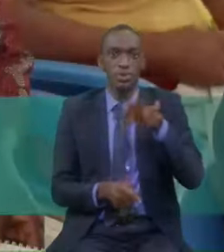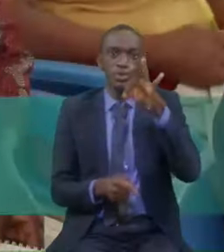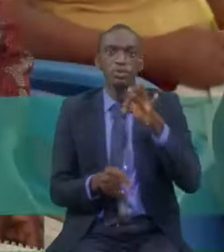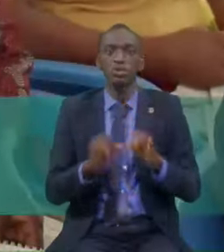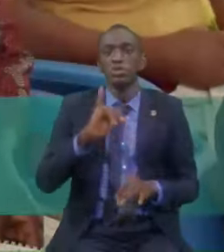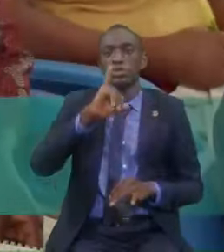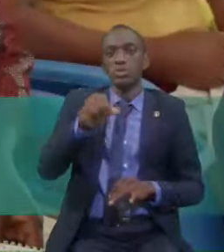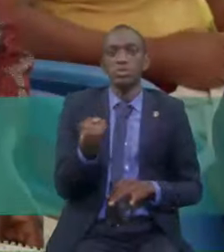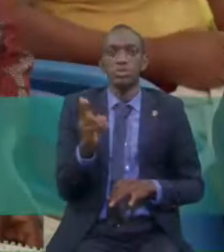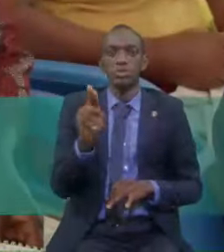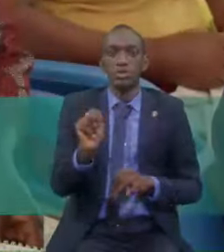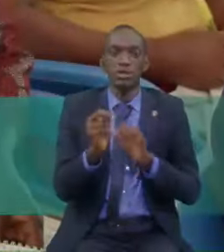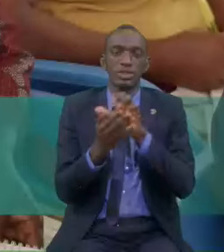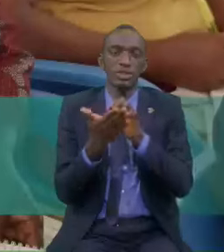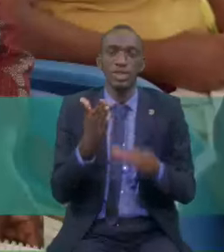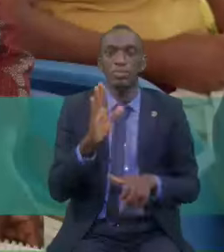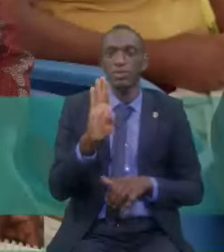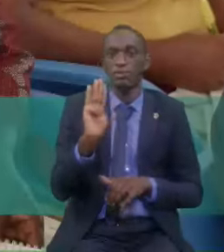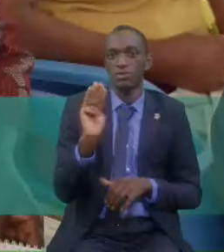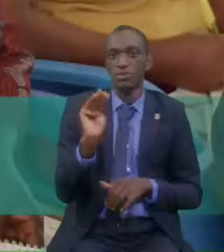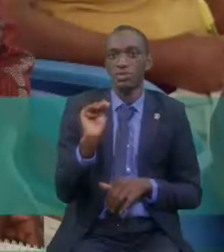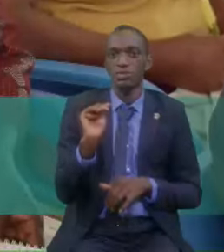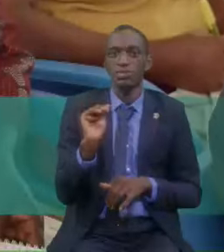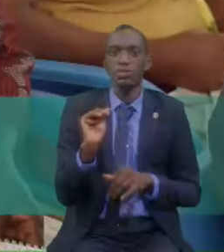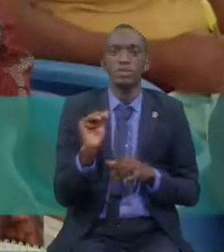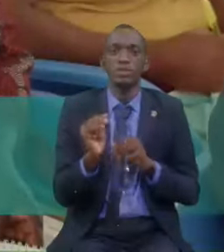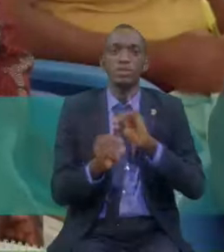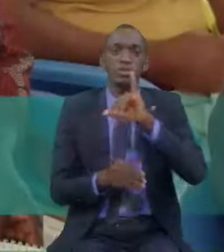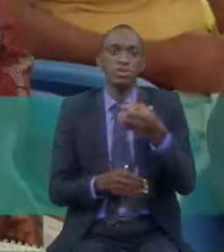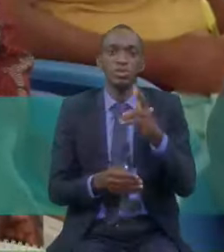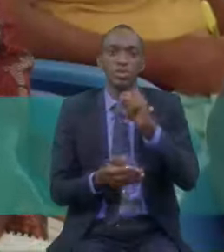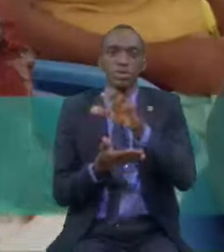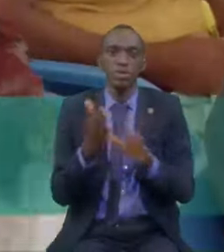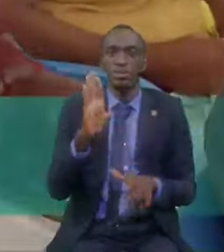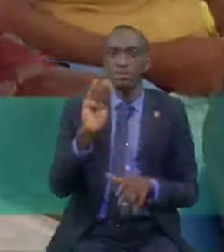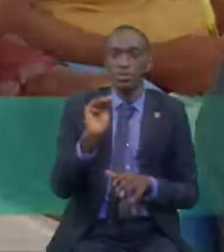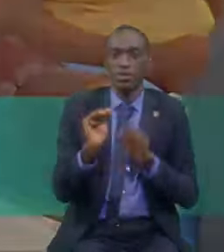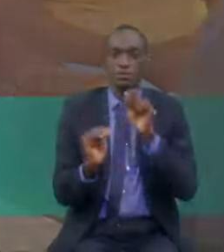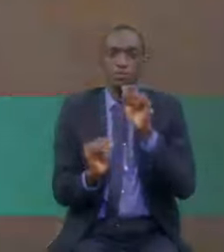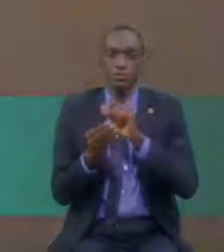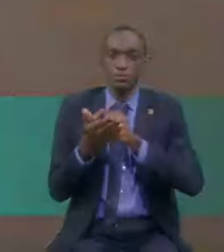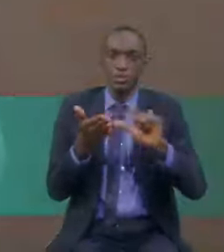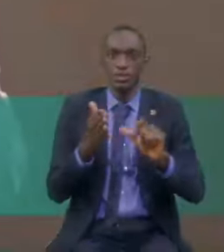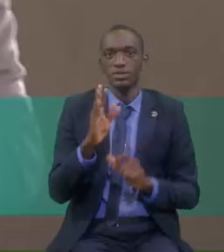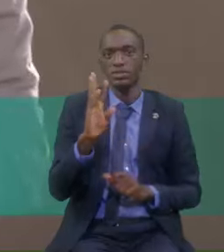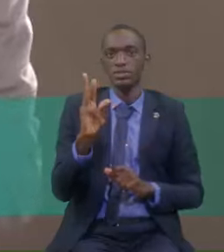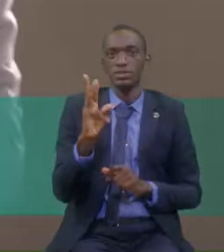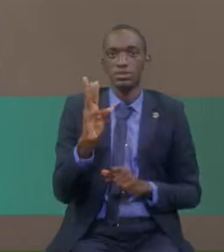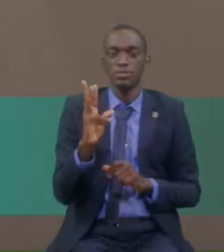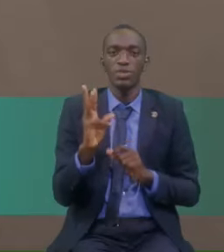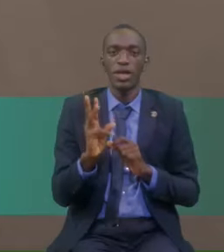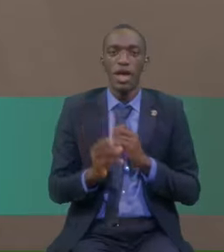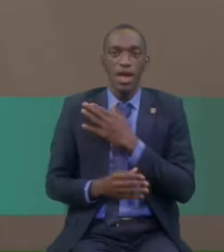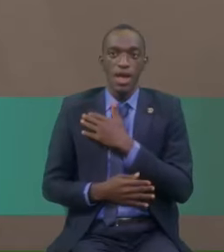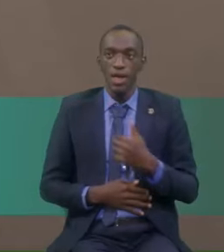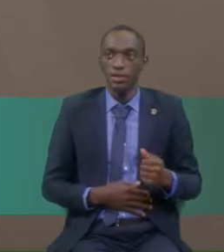chapter 14, and we're reading from verse 16. And I will pray